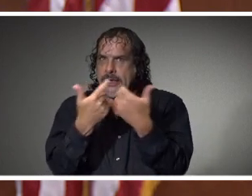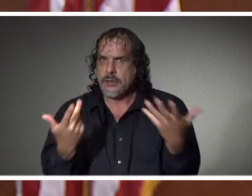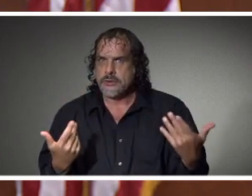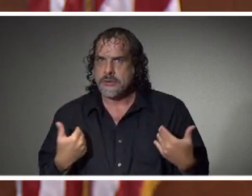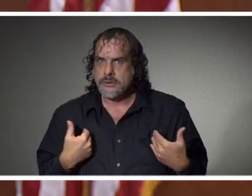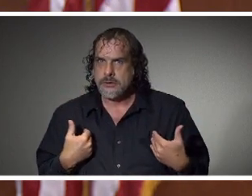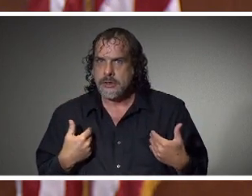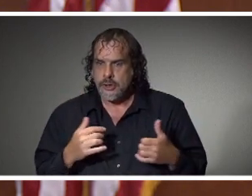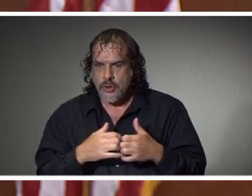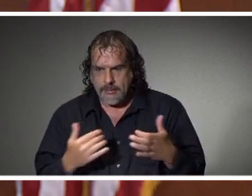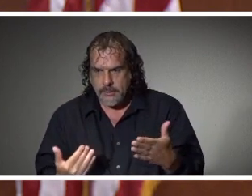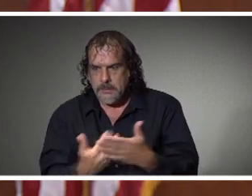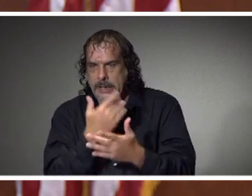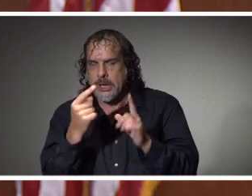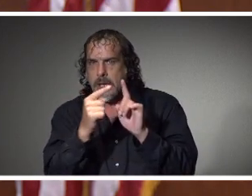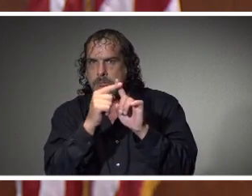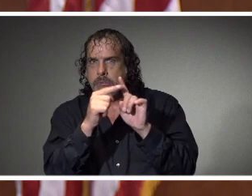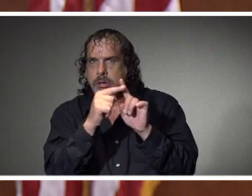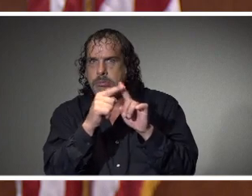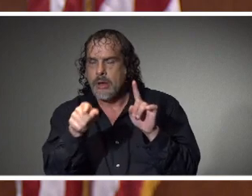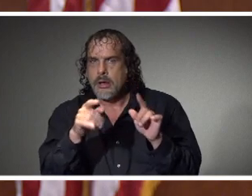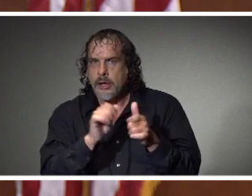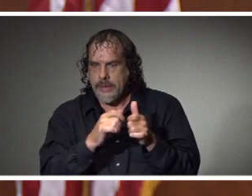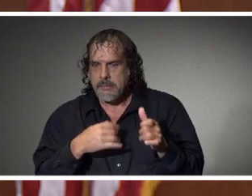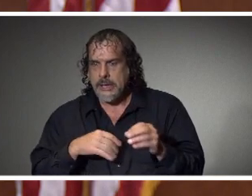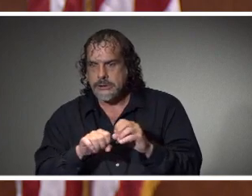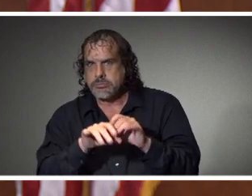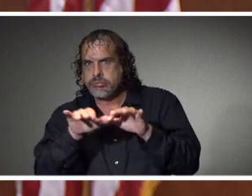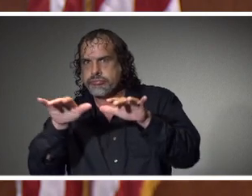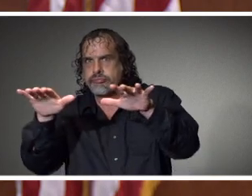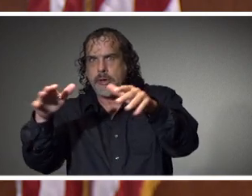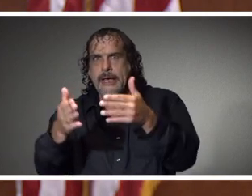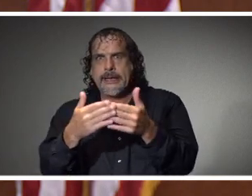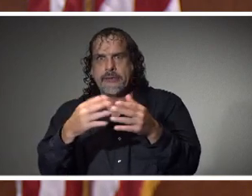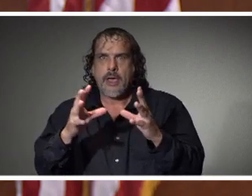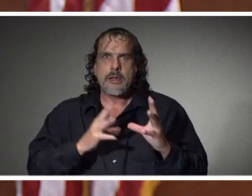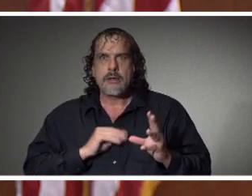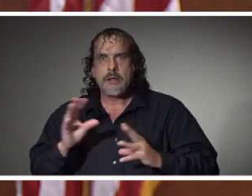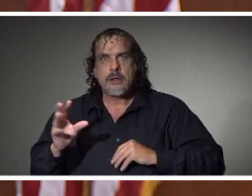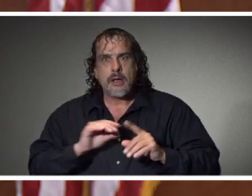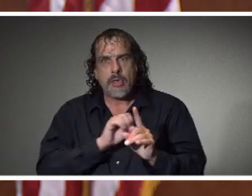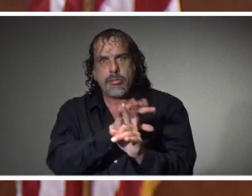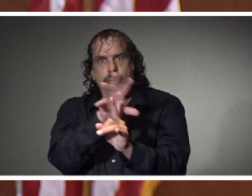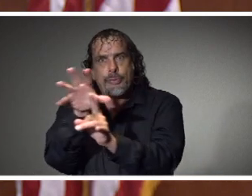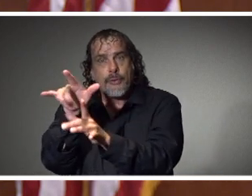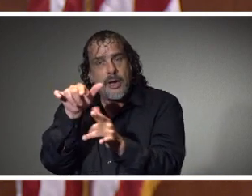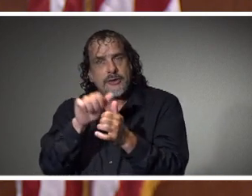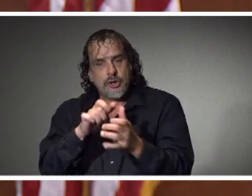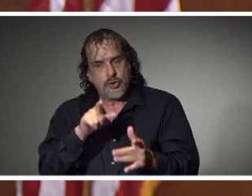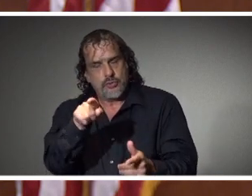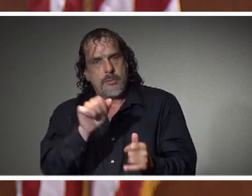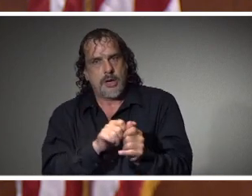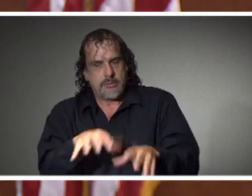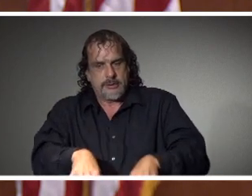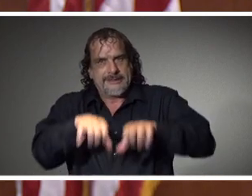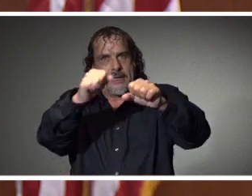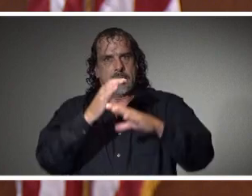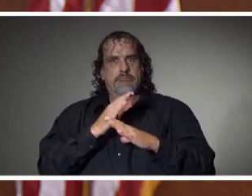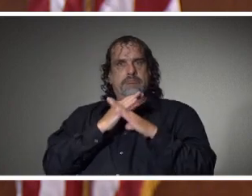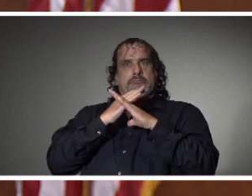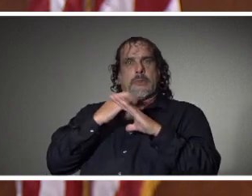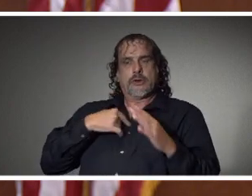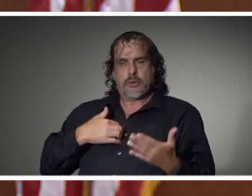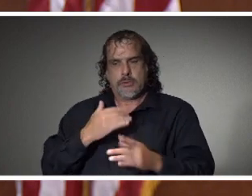lot of new cases. That means we have a lot of transmission in your communities. And so take the necessary precautions to protect